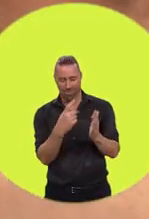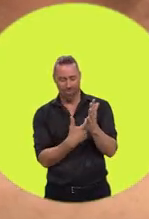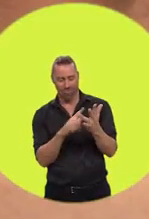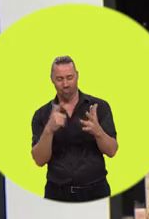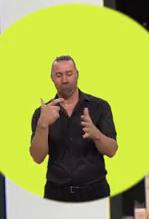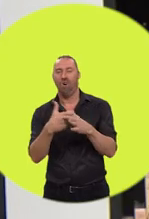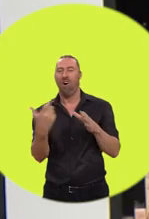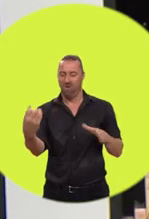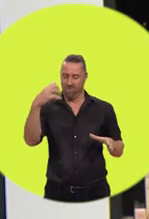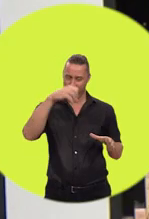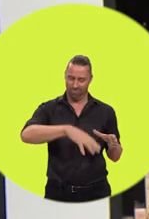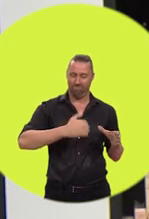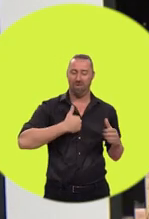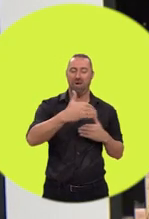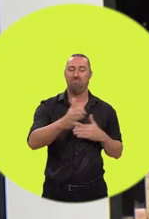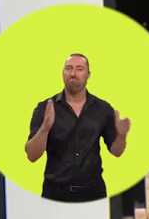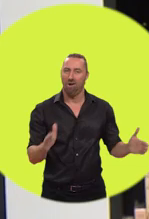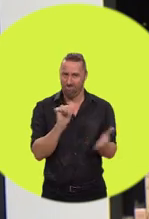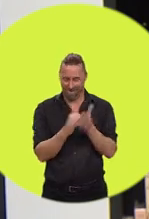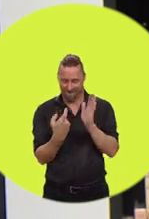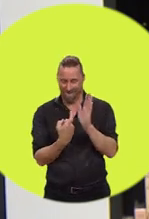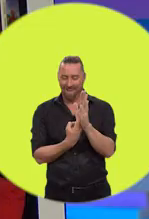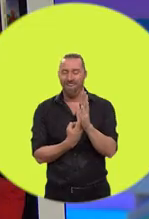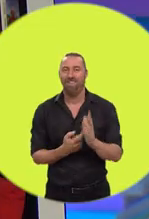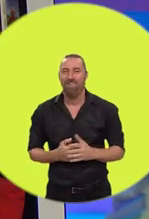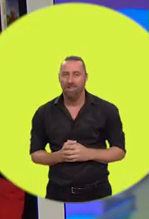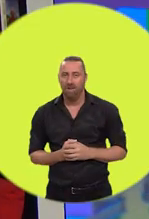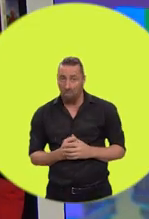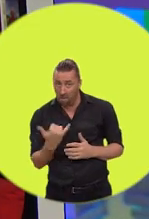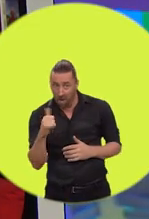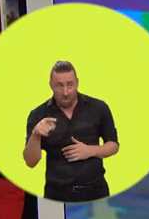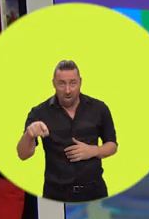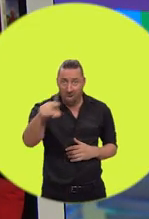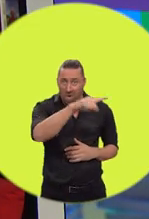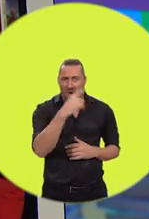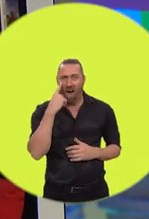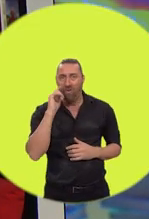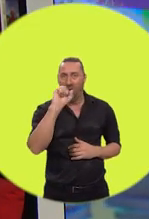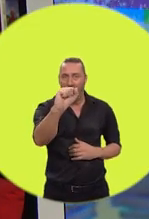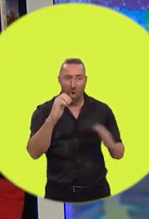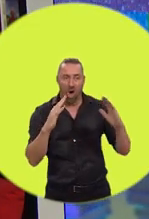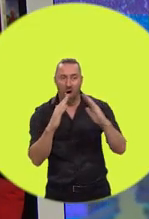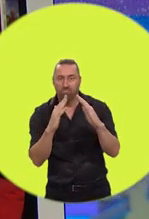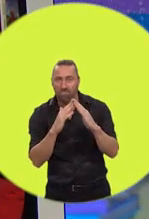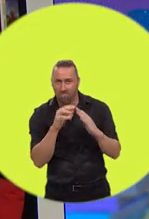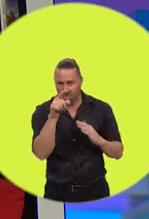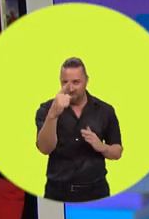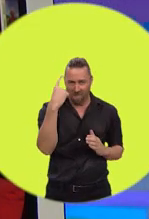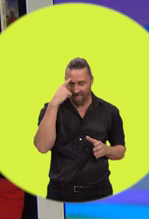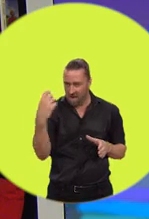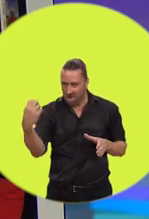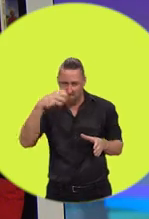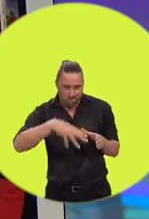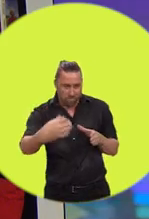it goes. Rock begins with R. Maybe you could find some items around your house that you